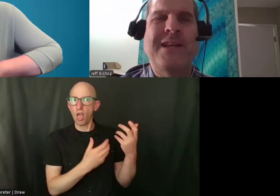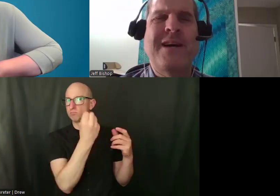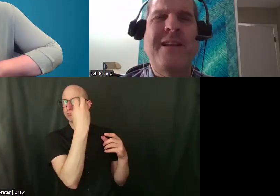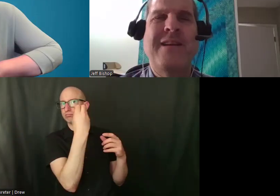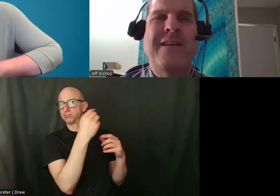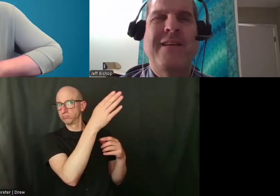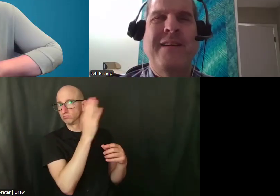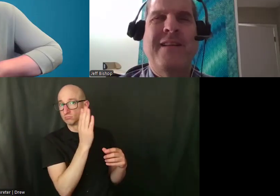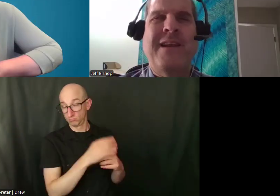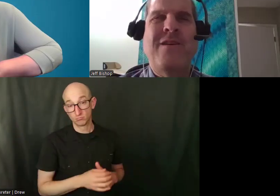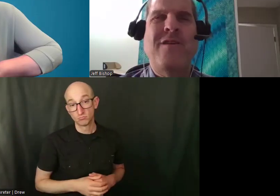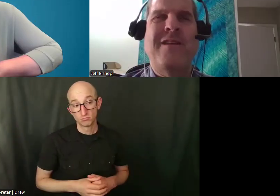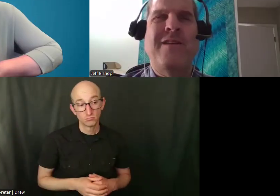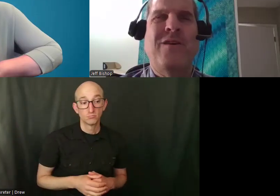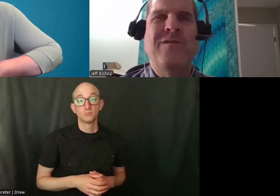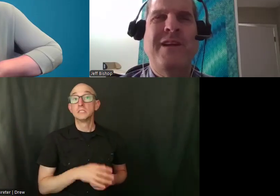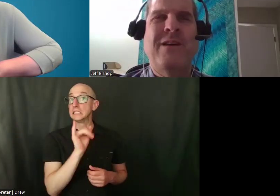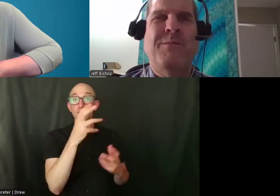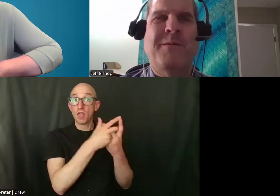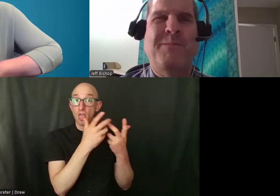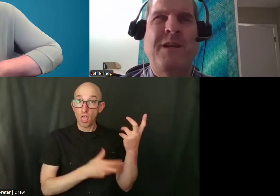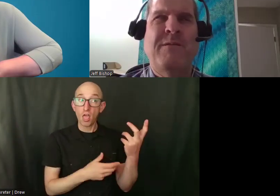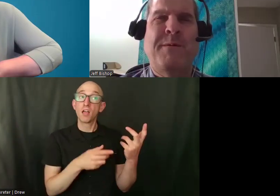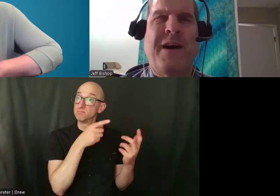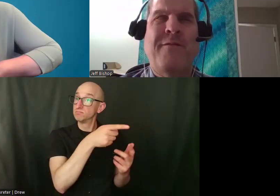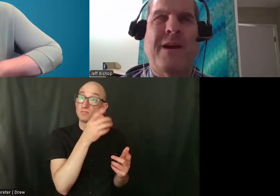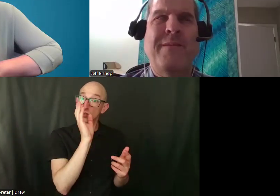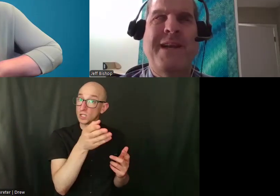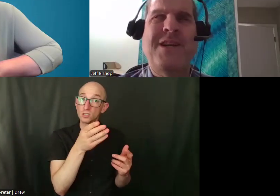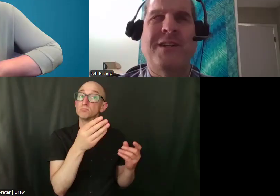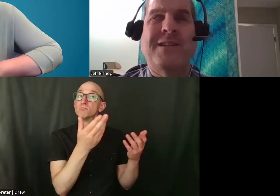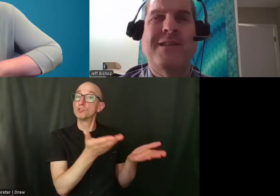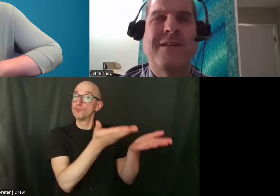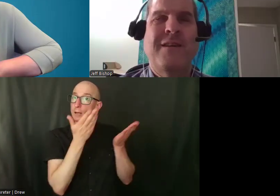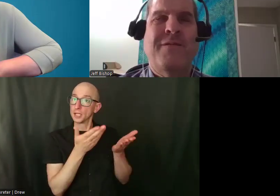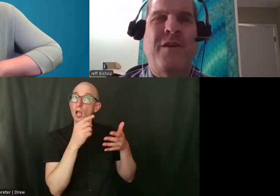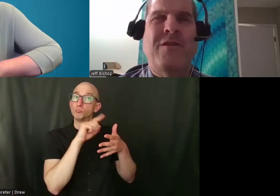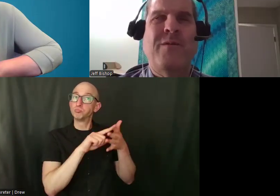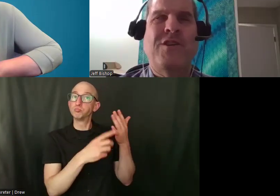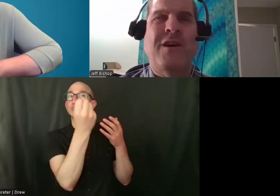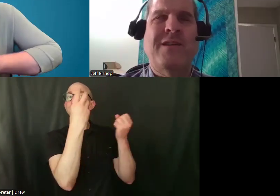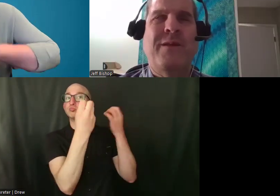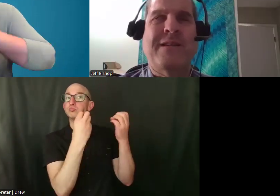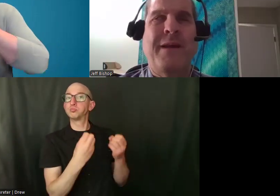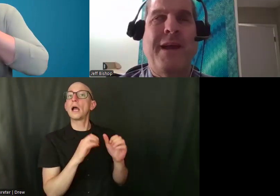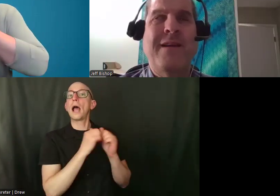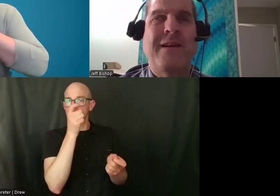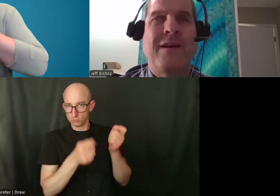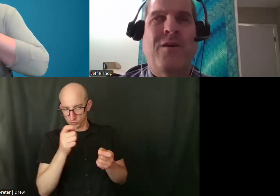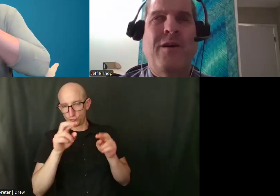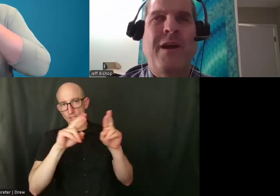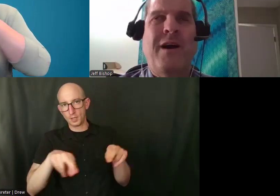if it's not, then it will provide recommendations for you to adjust the